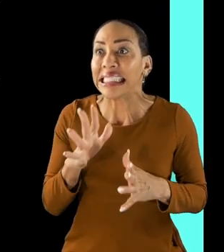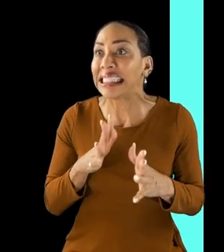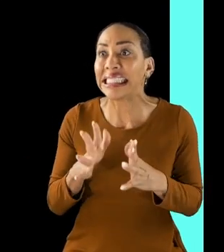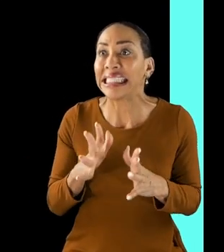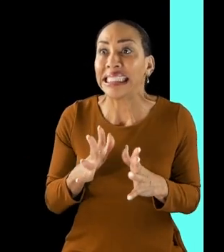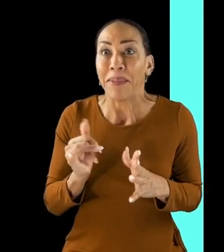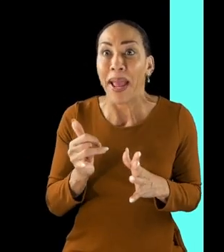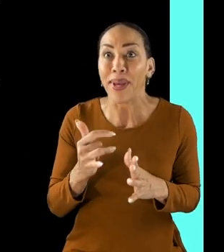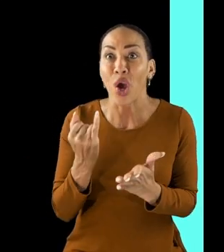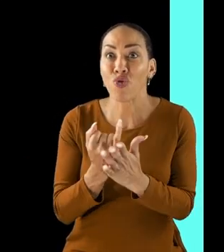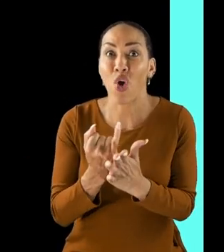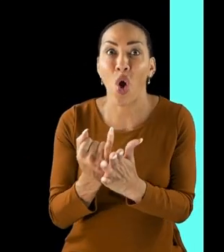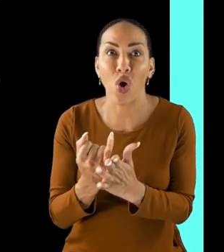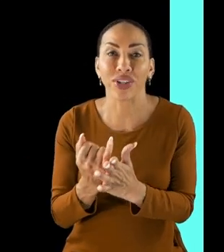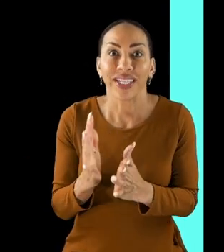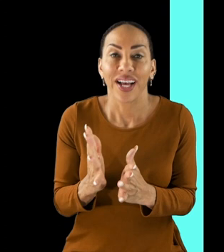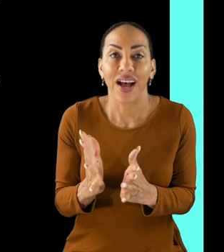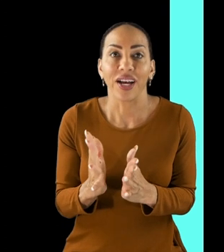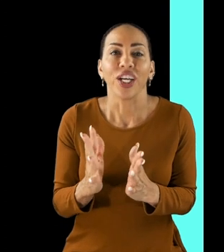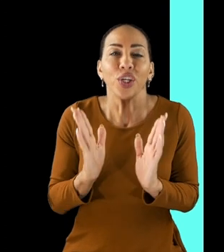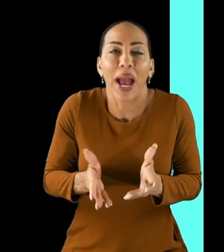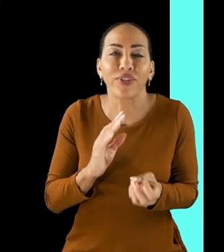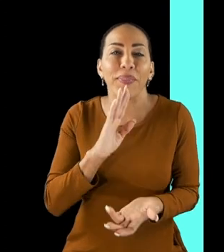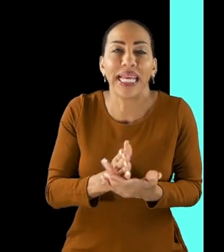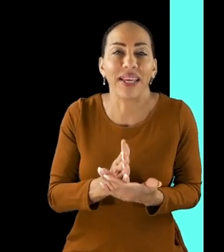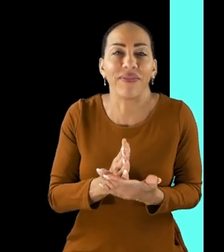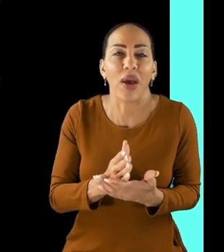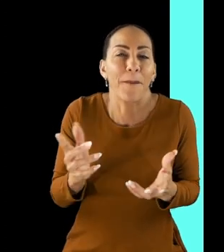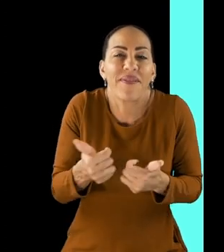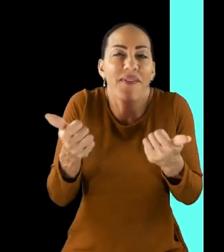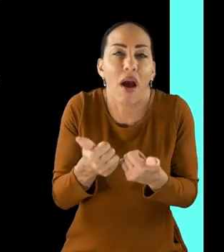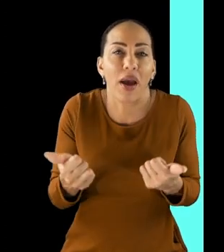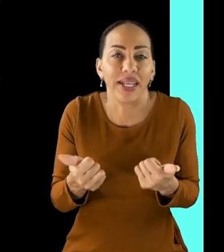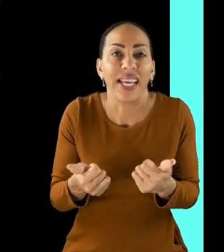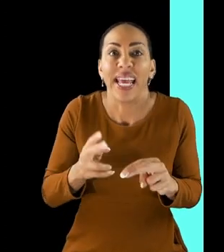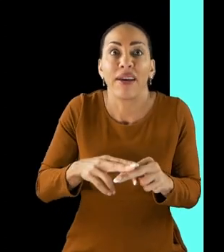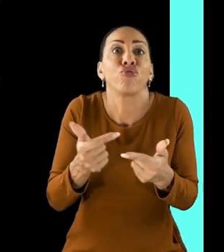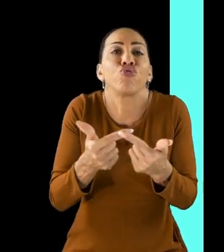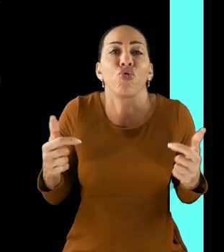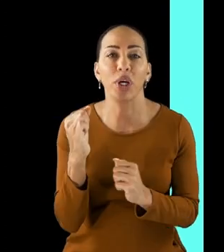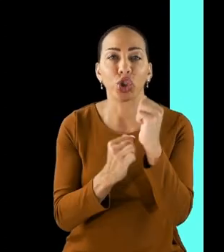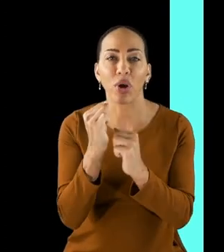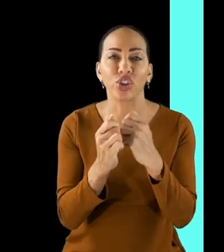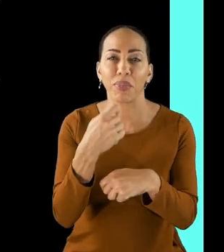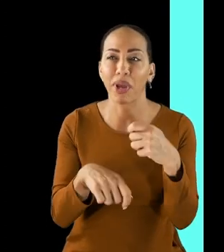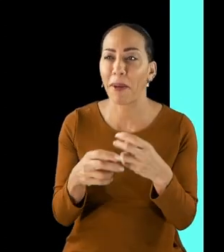won't. But the more pre-structured and pre-designed it is, the lower the stakes for it going wrong feel like they are.